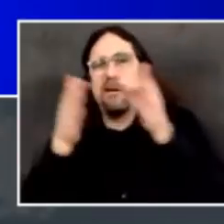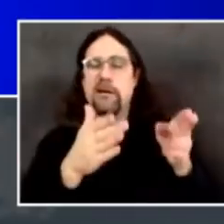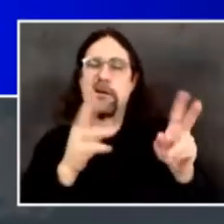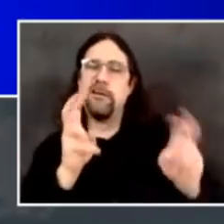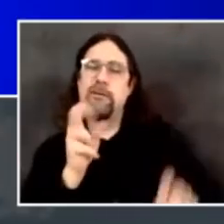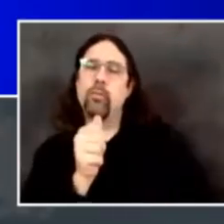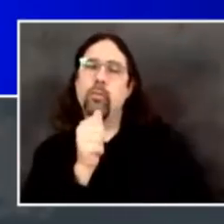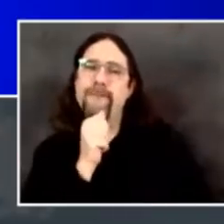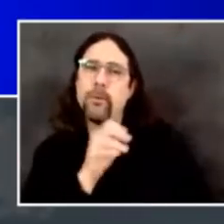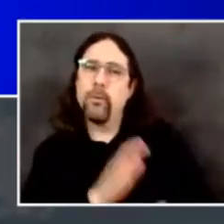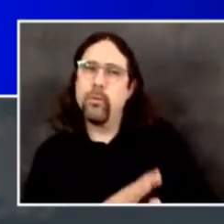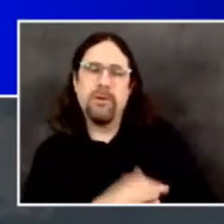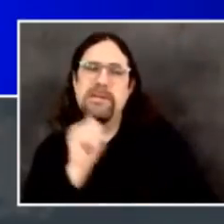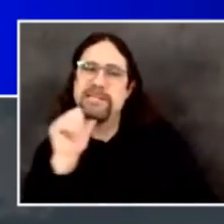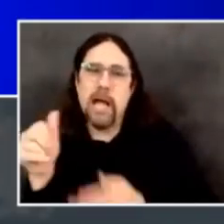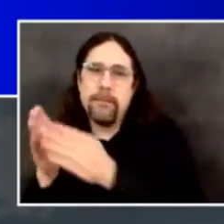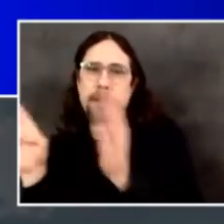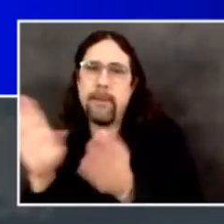students as well.